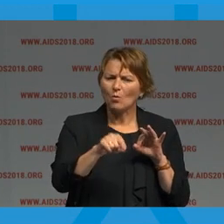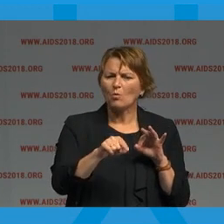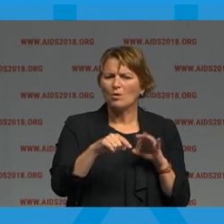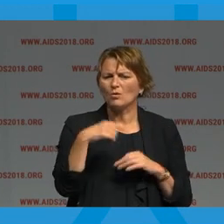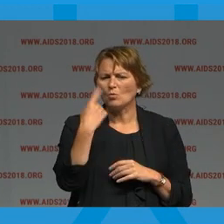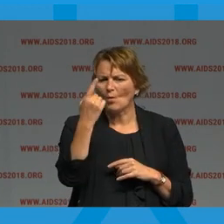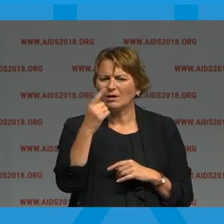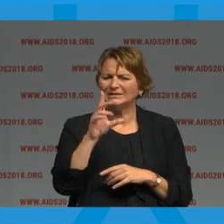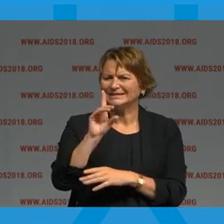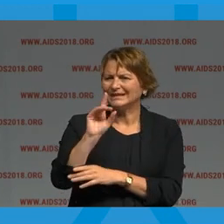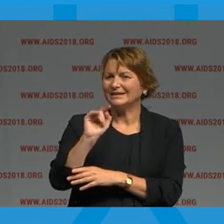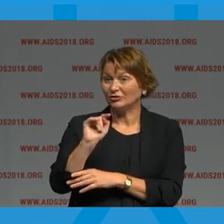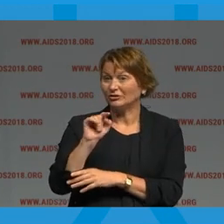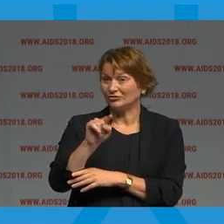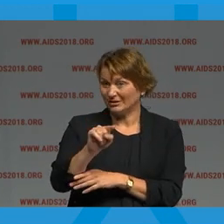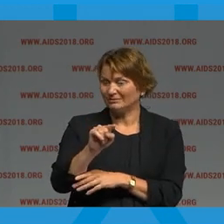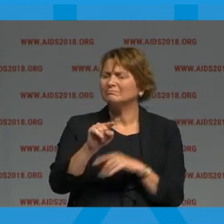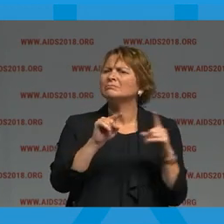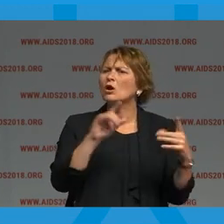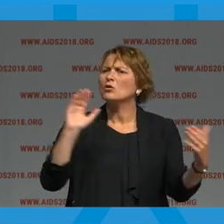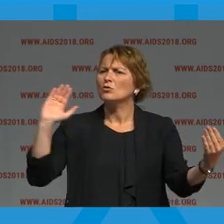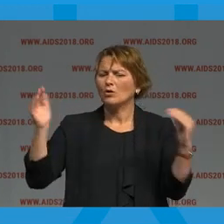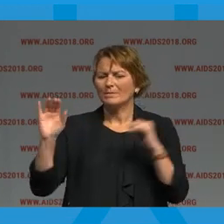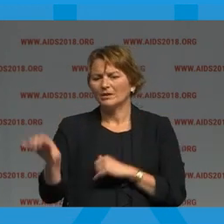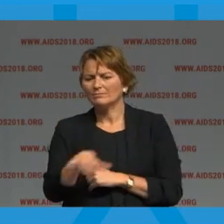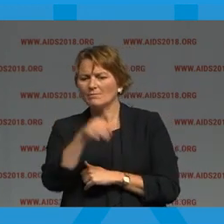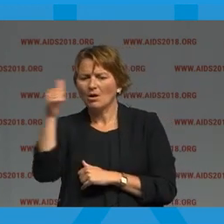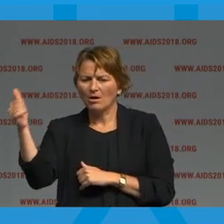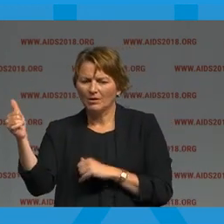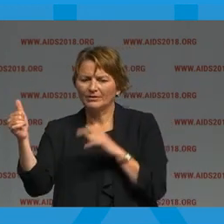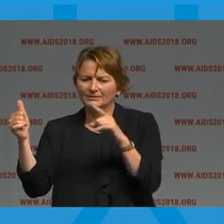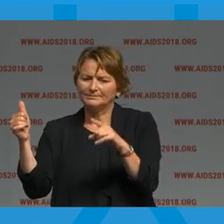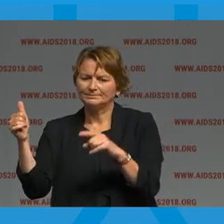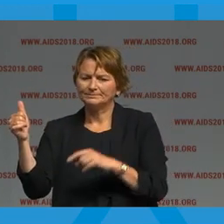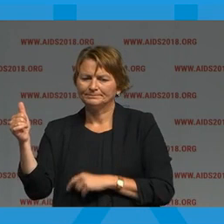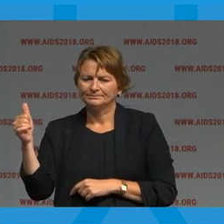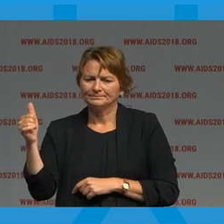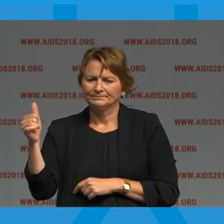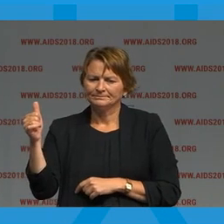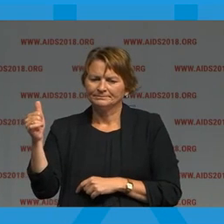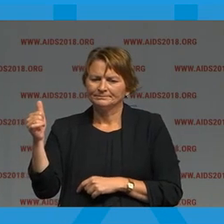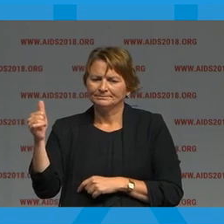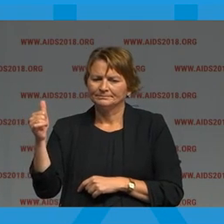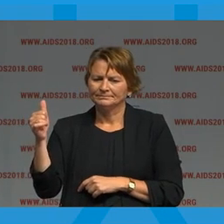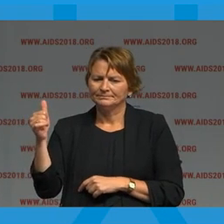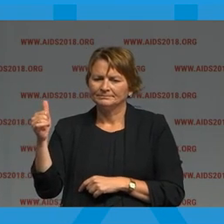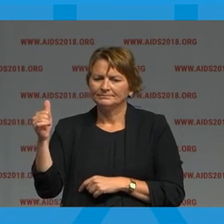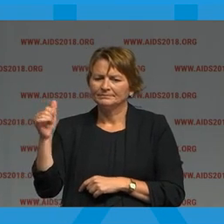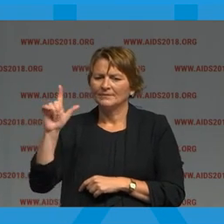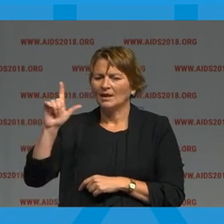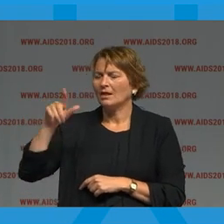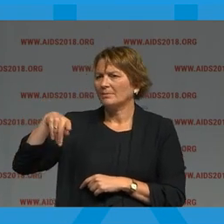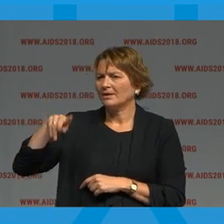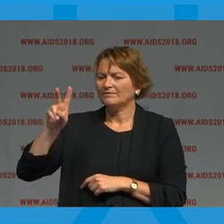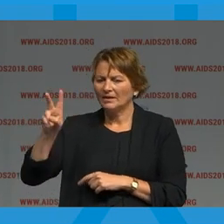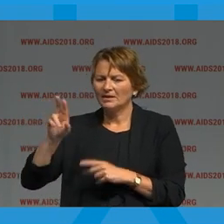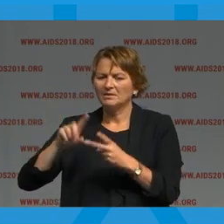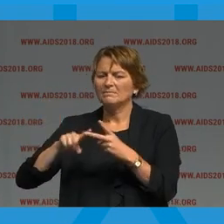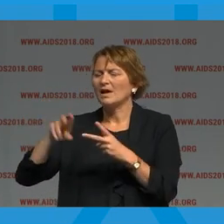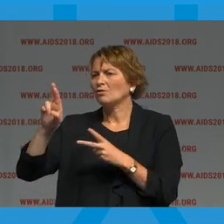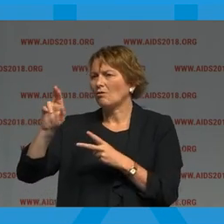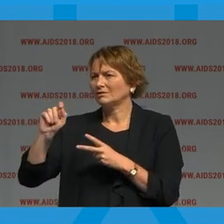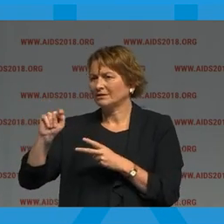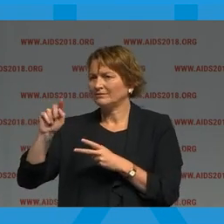WHO guidelines, was compared with dolutegravir, obviously in both cases combined with 2 nucleosides. And as you